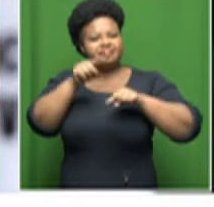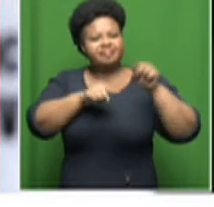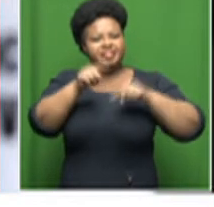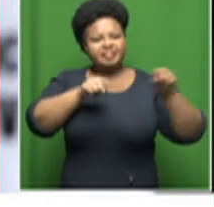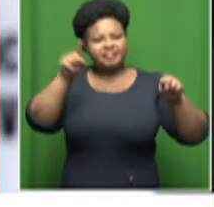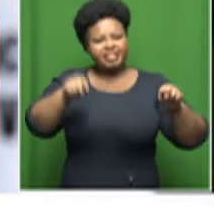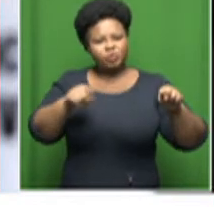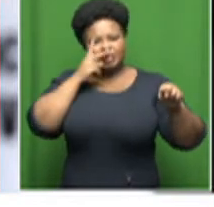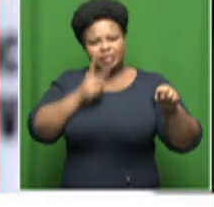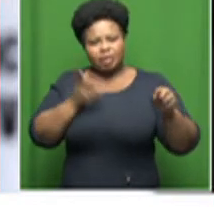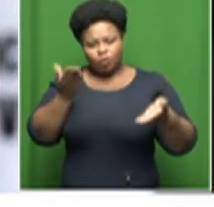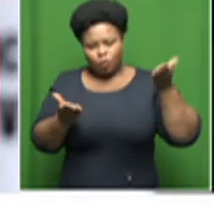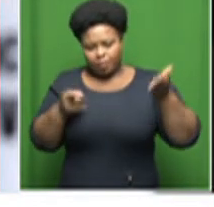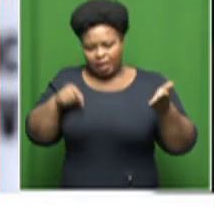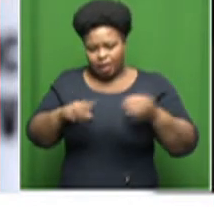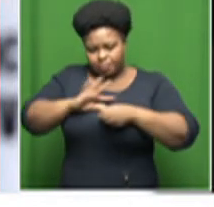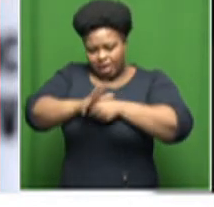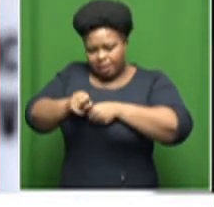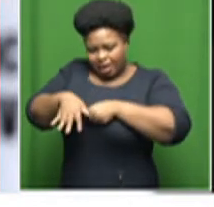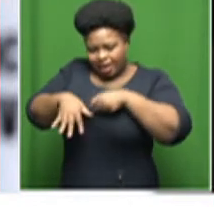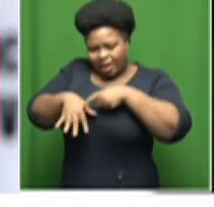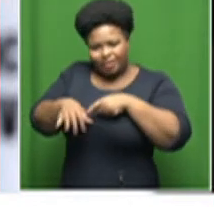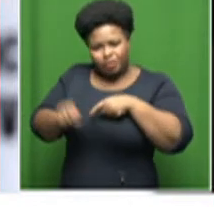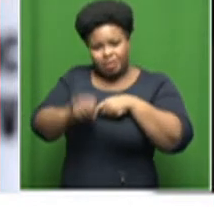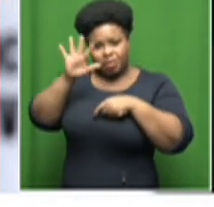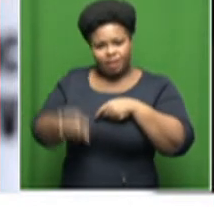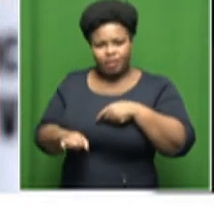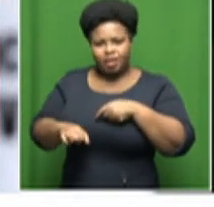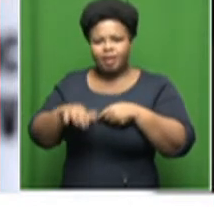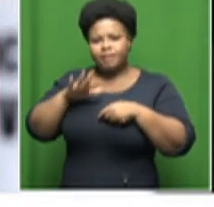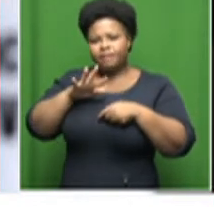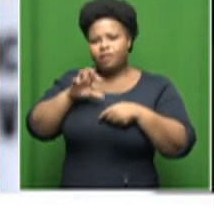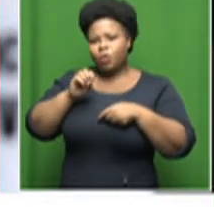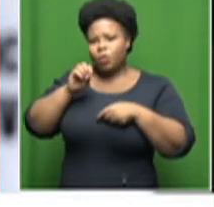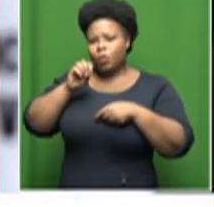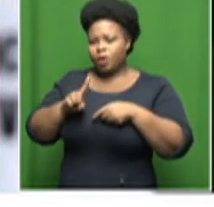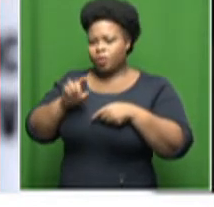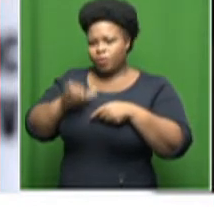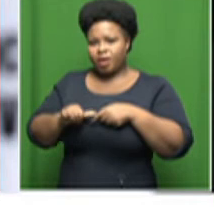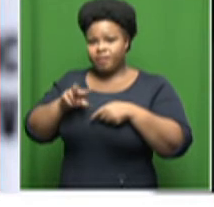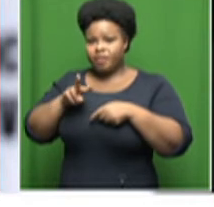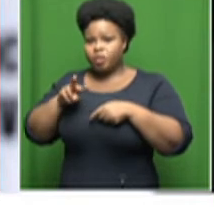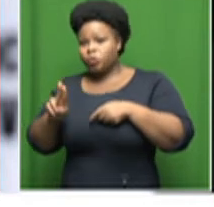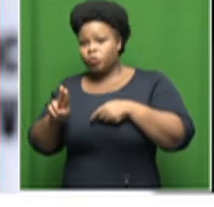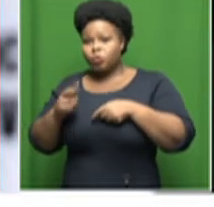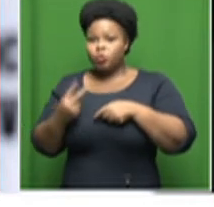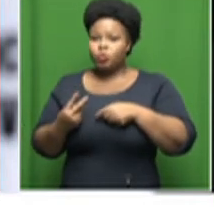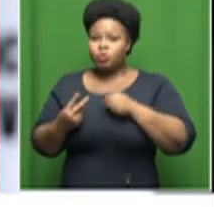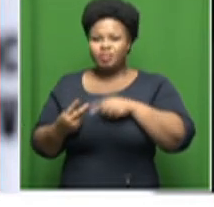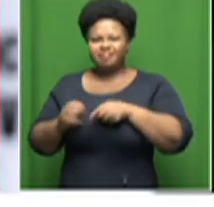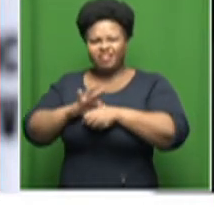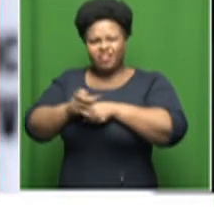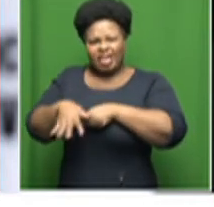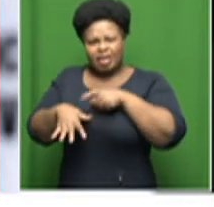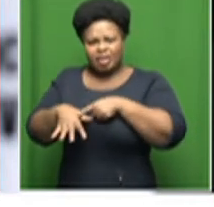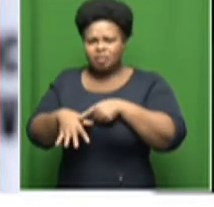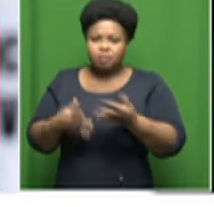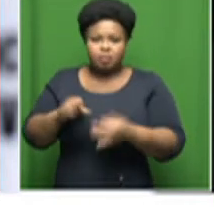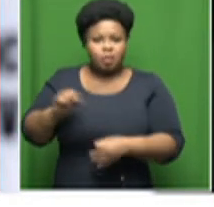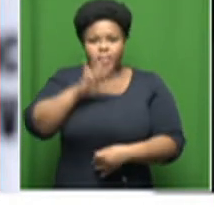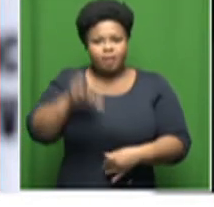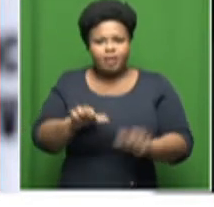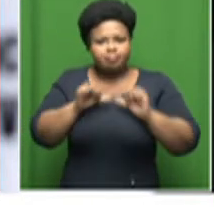we have circulating in South Africa, the 501Y.V2 variant, how does South Africa move